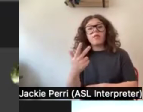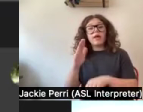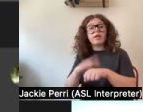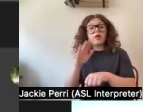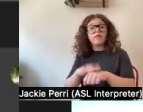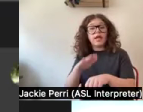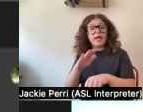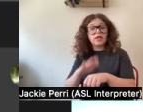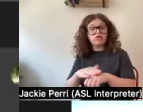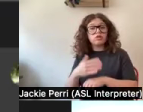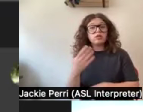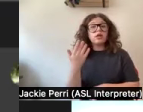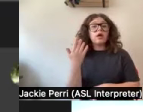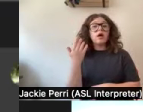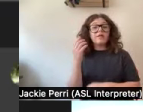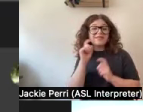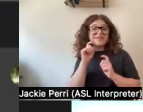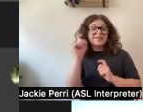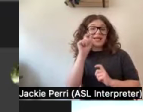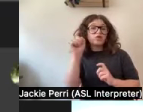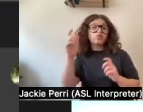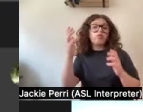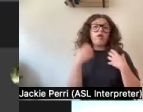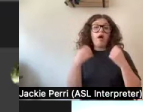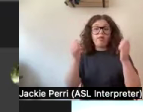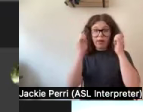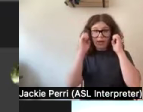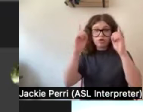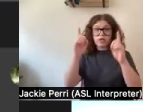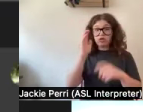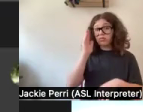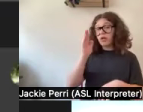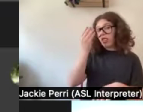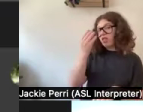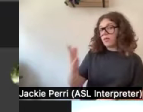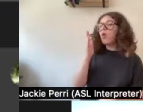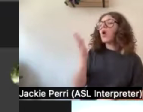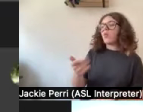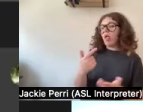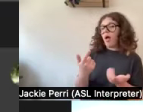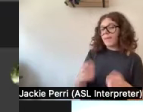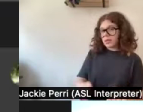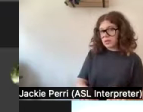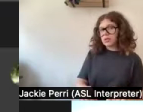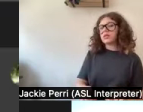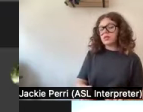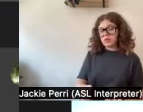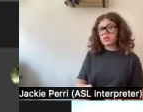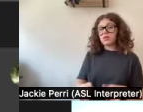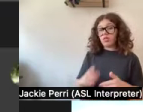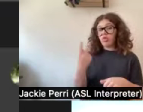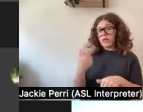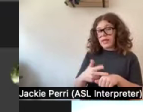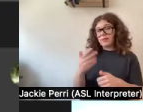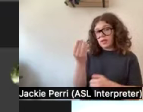sexual health education, that it will happen. And then they